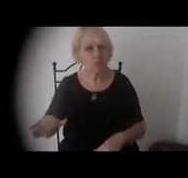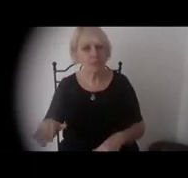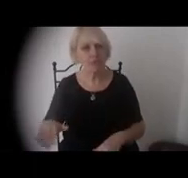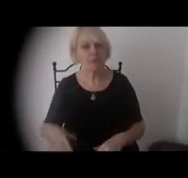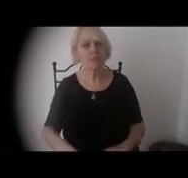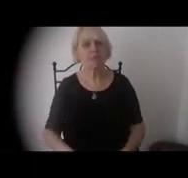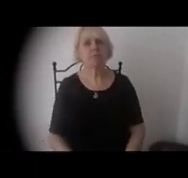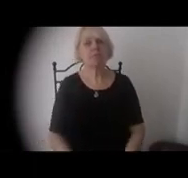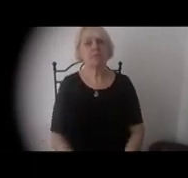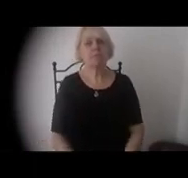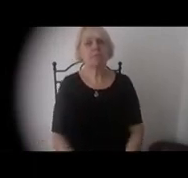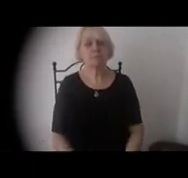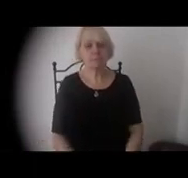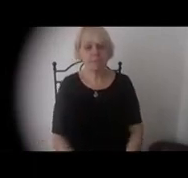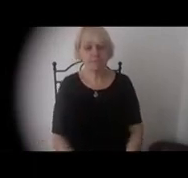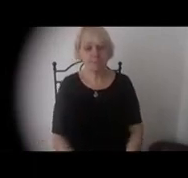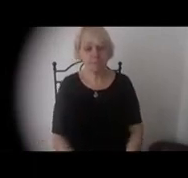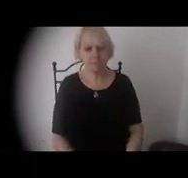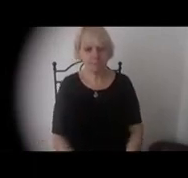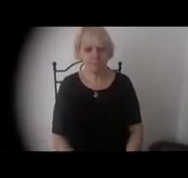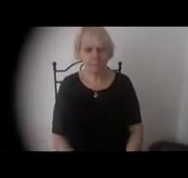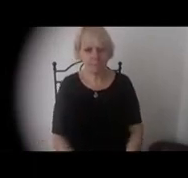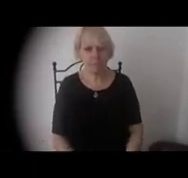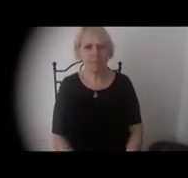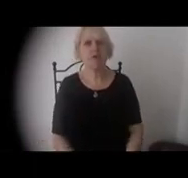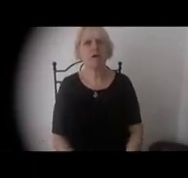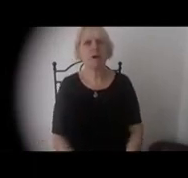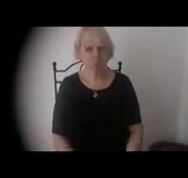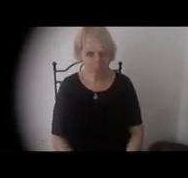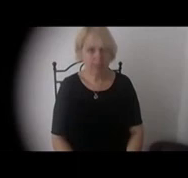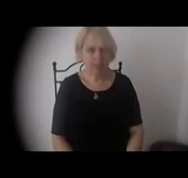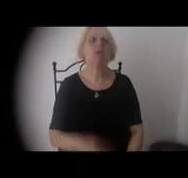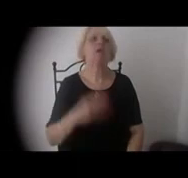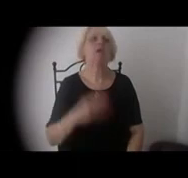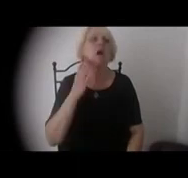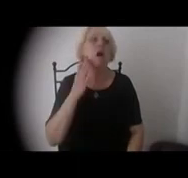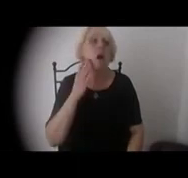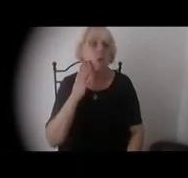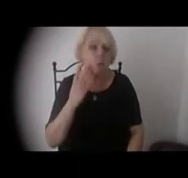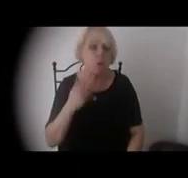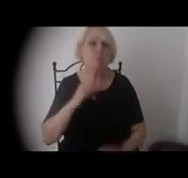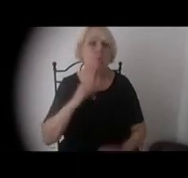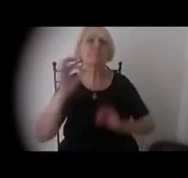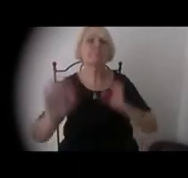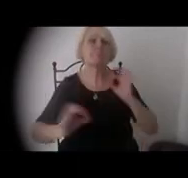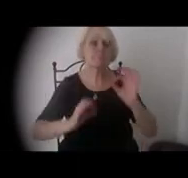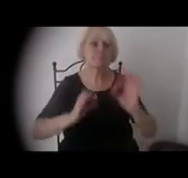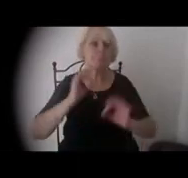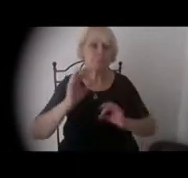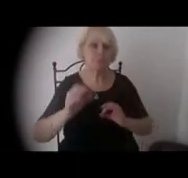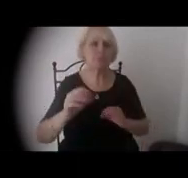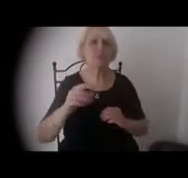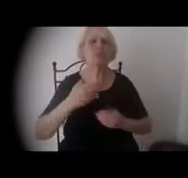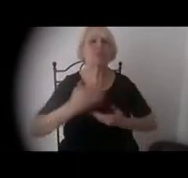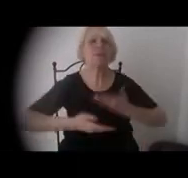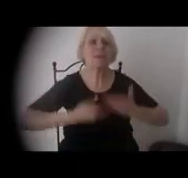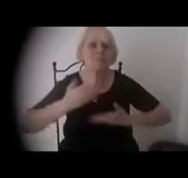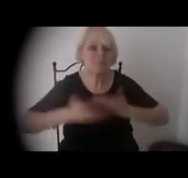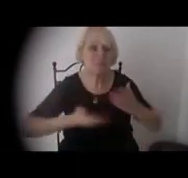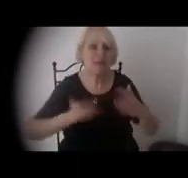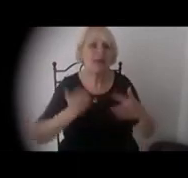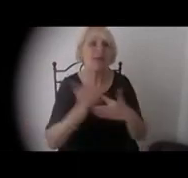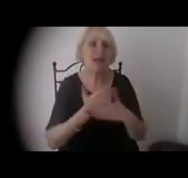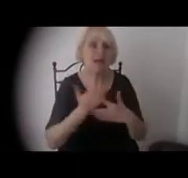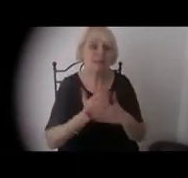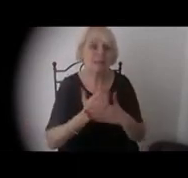Okay. And I think when we go through some of the questions, we can explain how to access, but I think if children are still at school